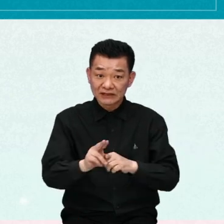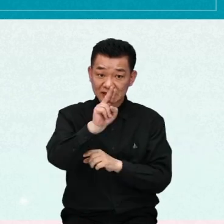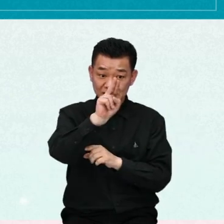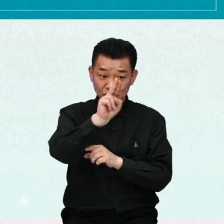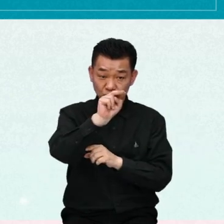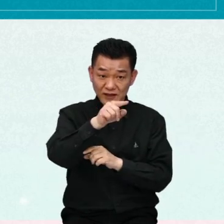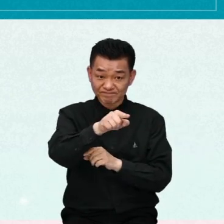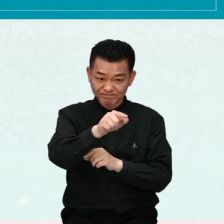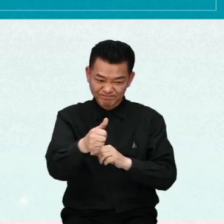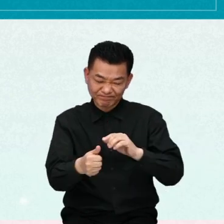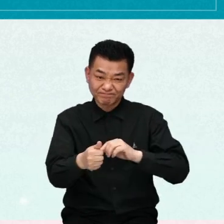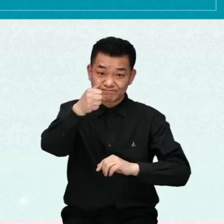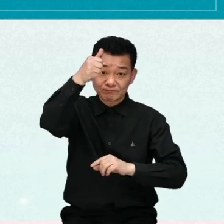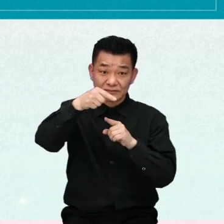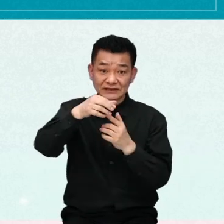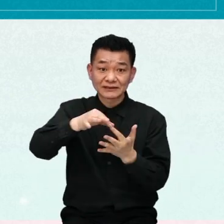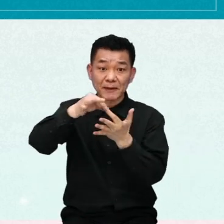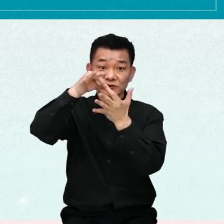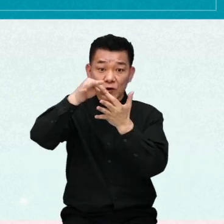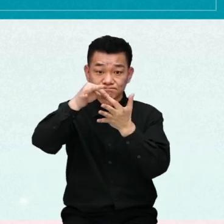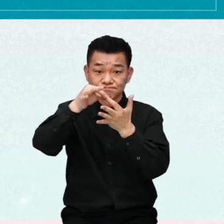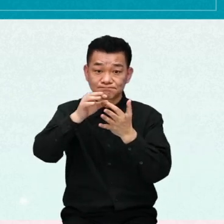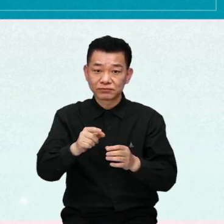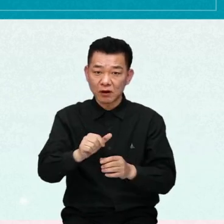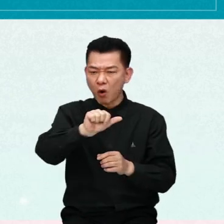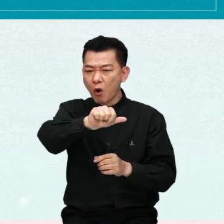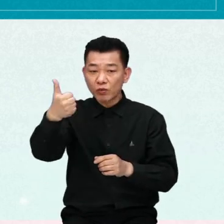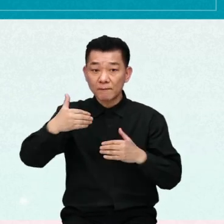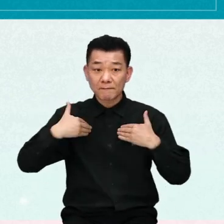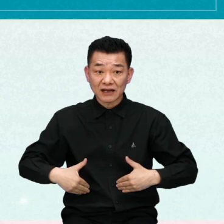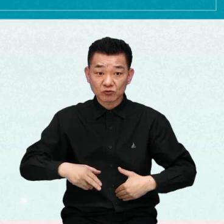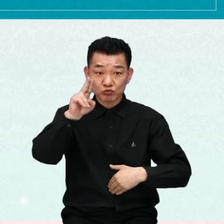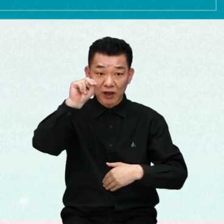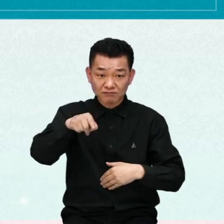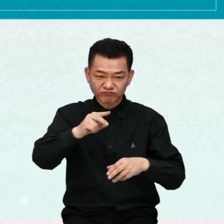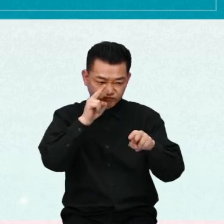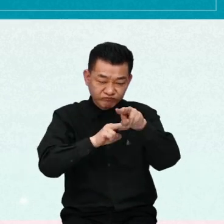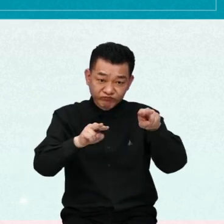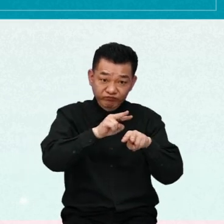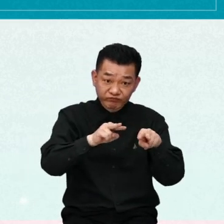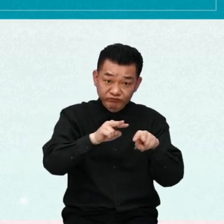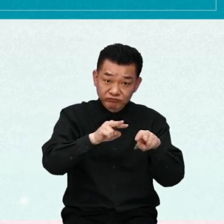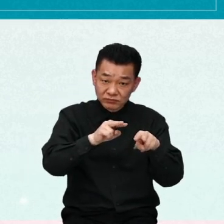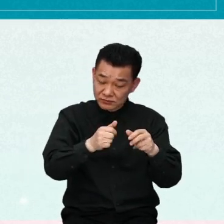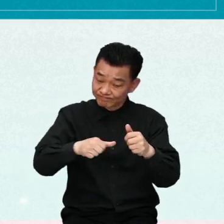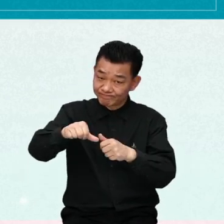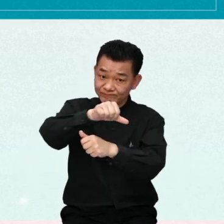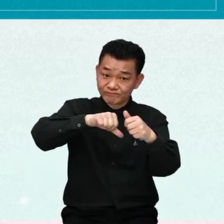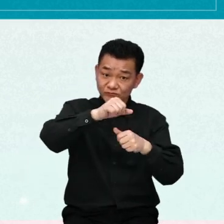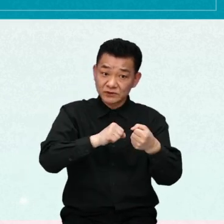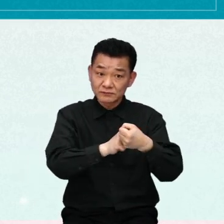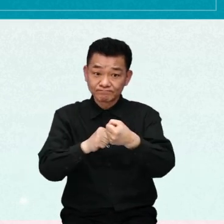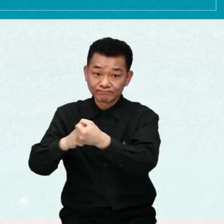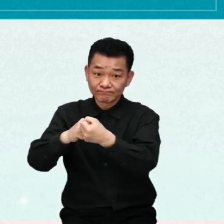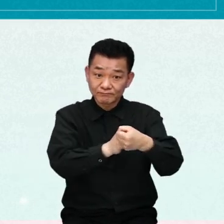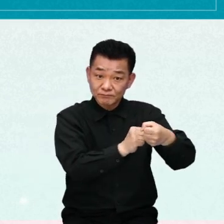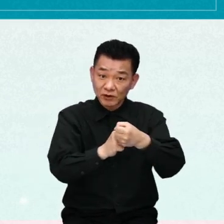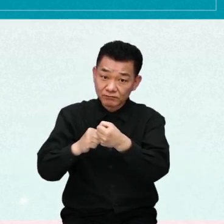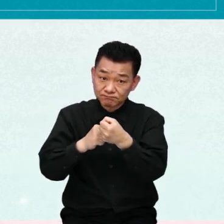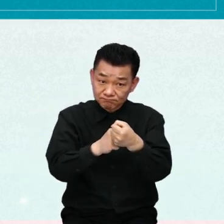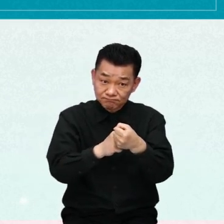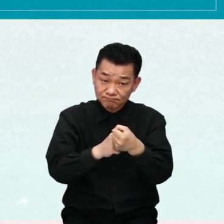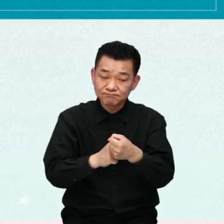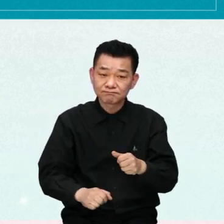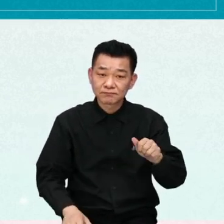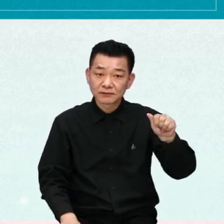and special rapporteur on the rights of persons with disabilities, other UN organizations, and the monitoring body of the